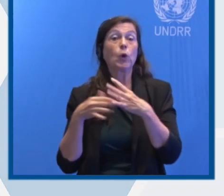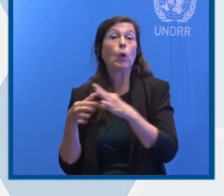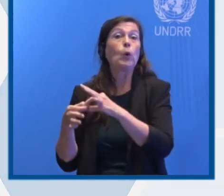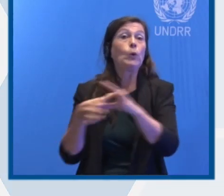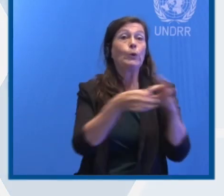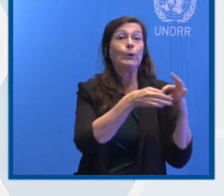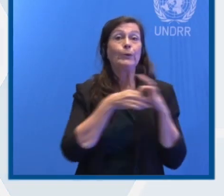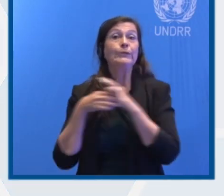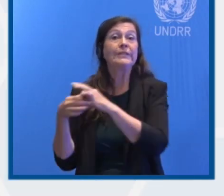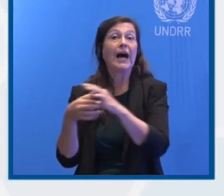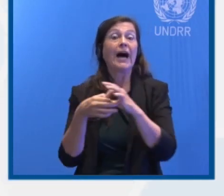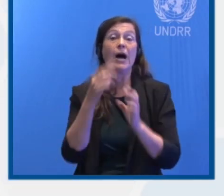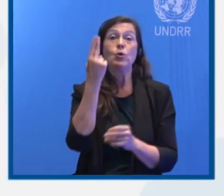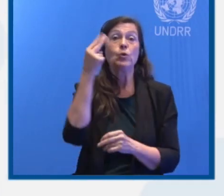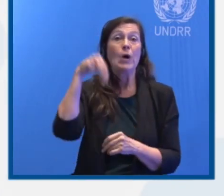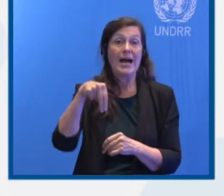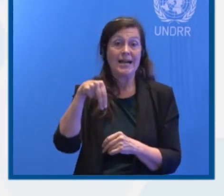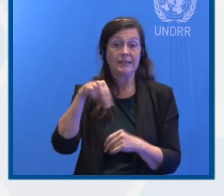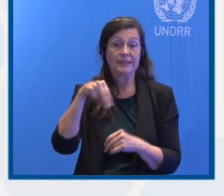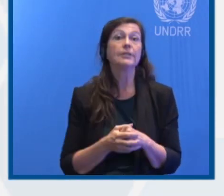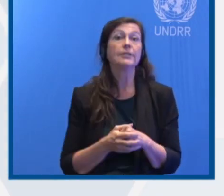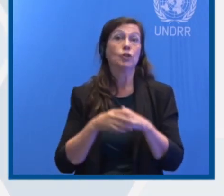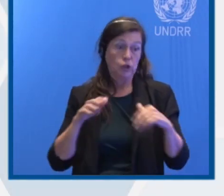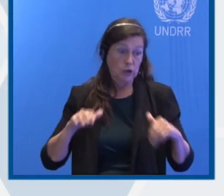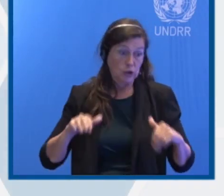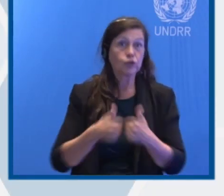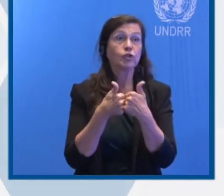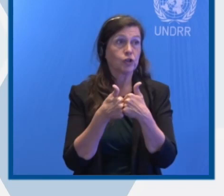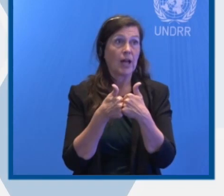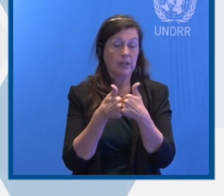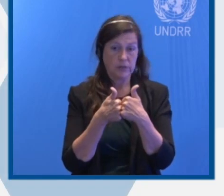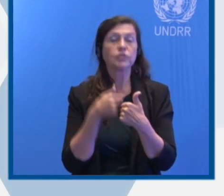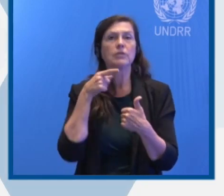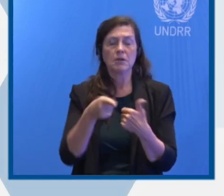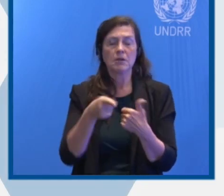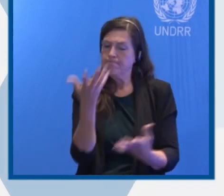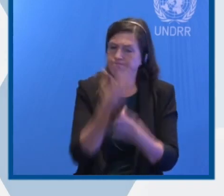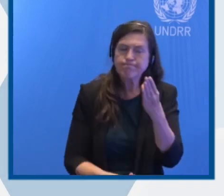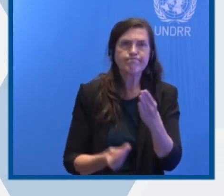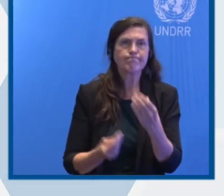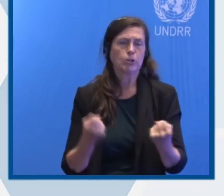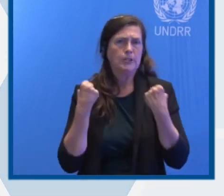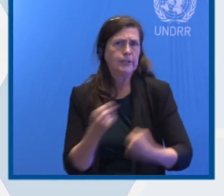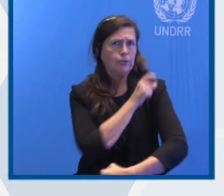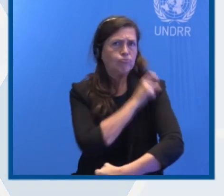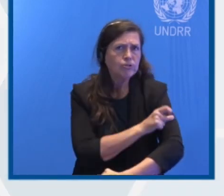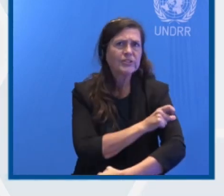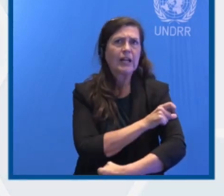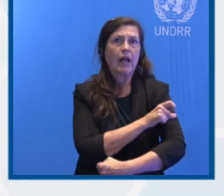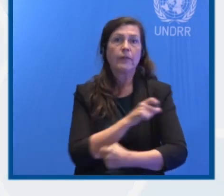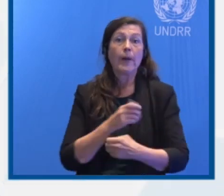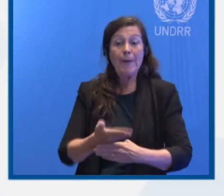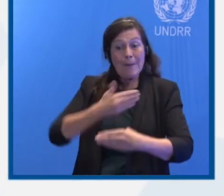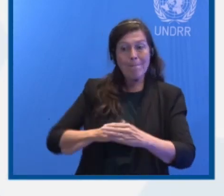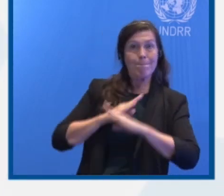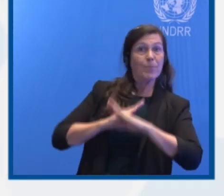the world, the challenges that are being faced by lack of resilience and prevention. And we